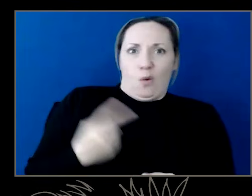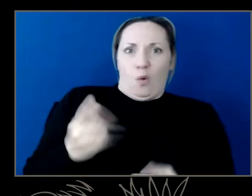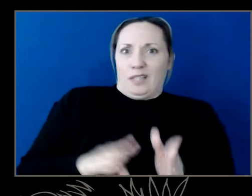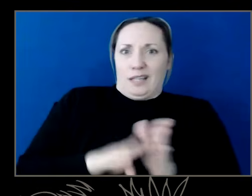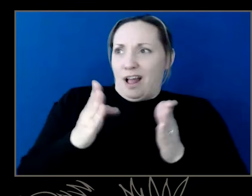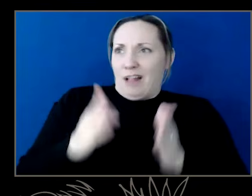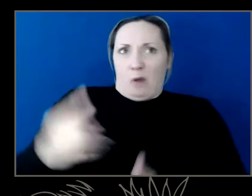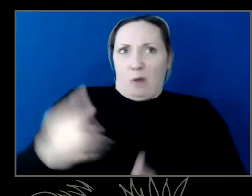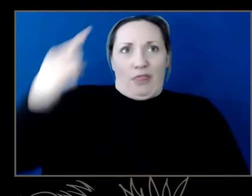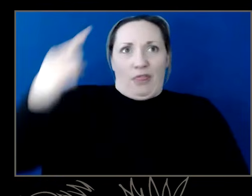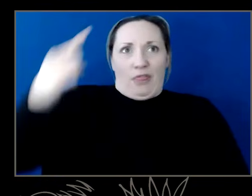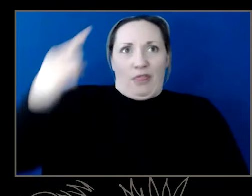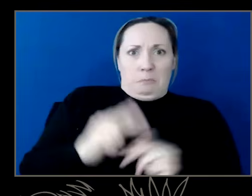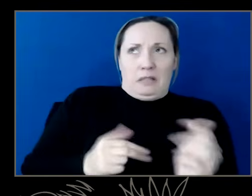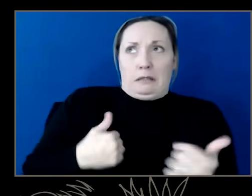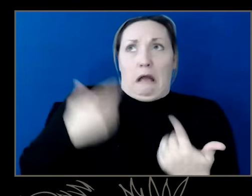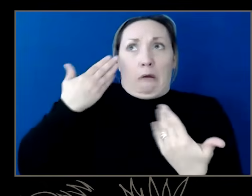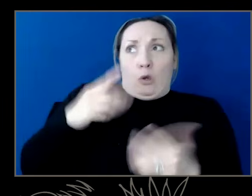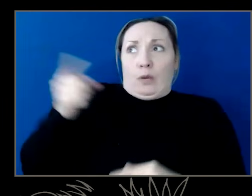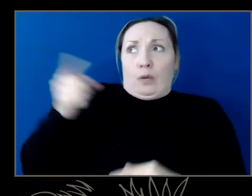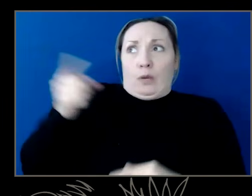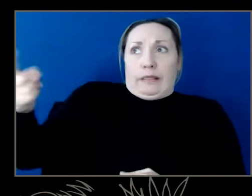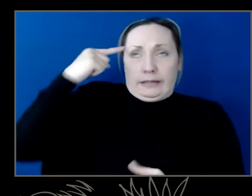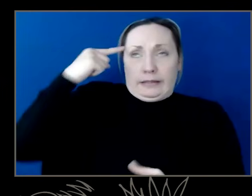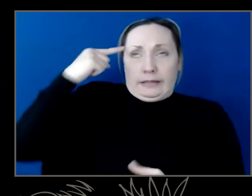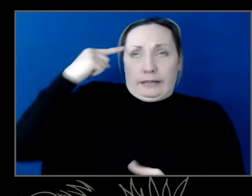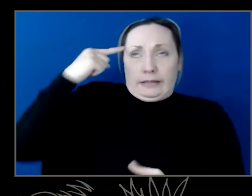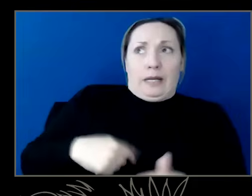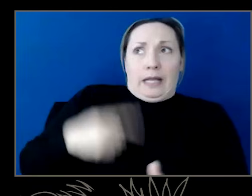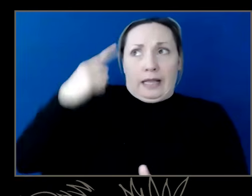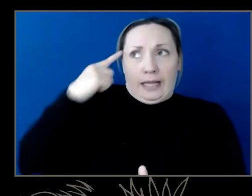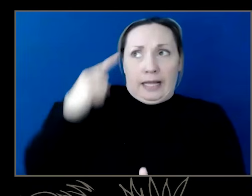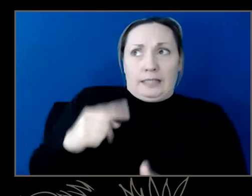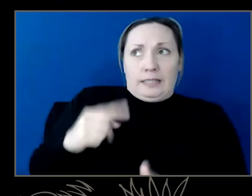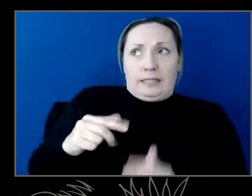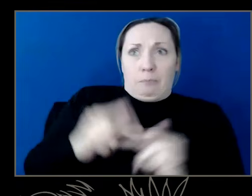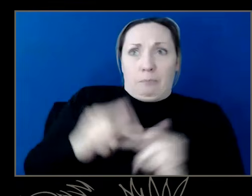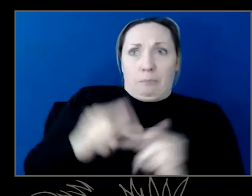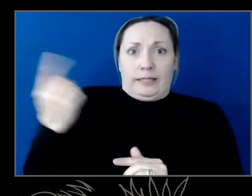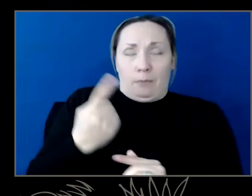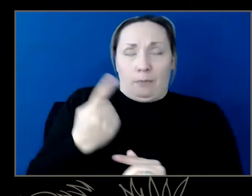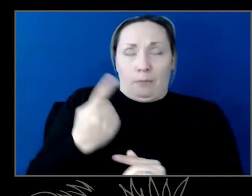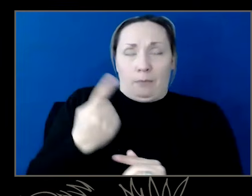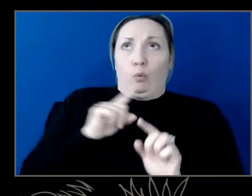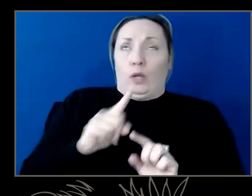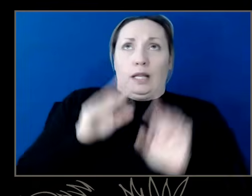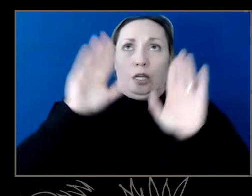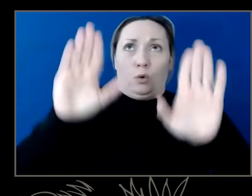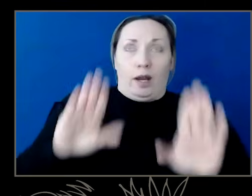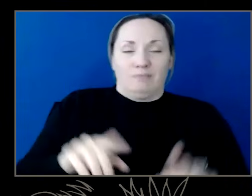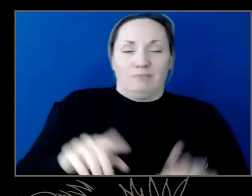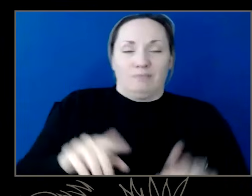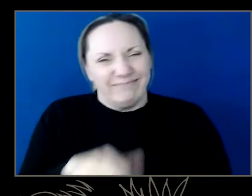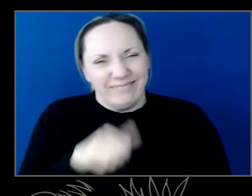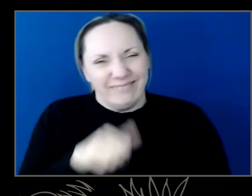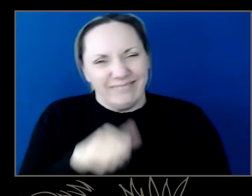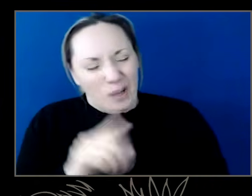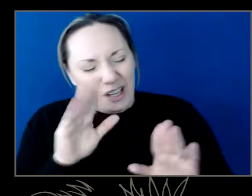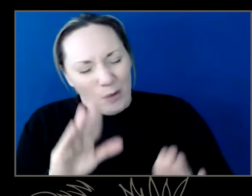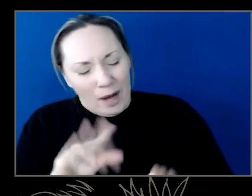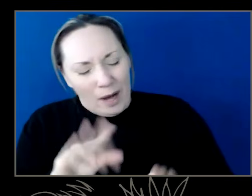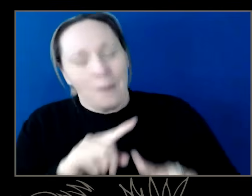I don't know what he thinks he's building, but he obviously thinks he's building something really great. It's not really great. But we're going